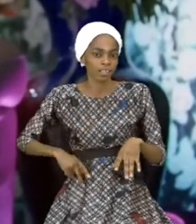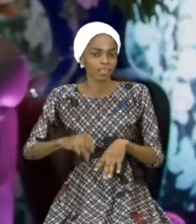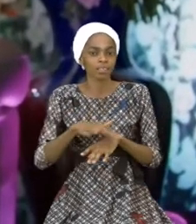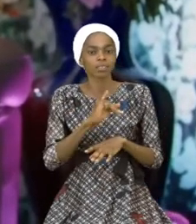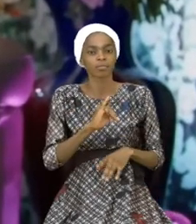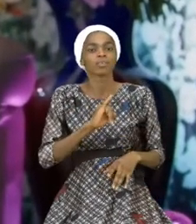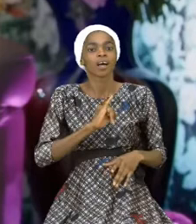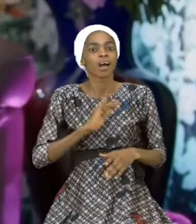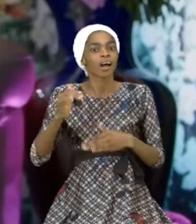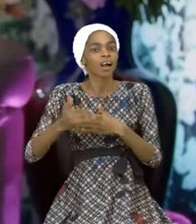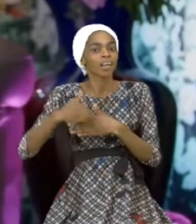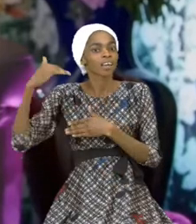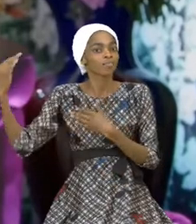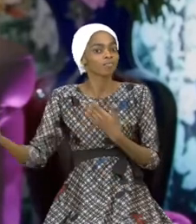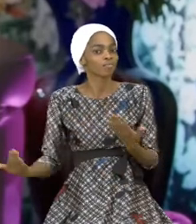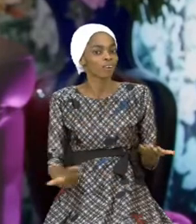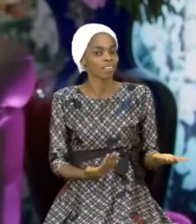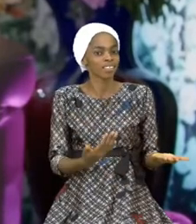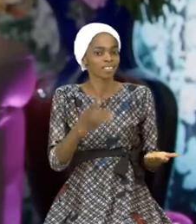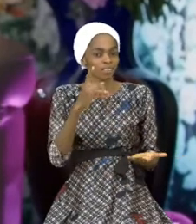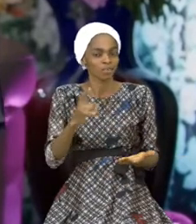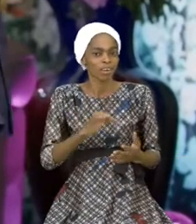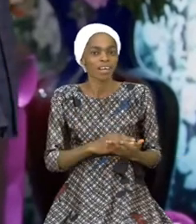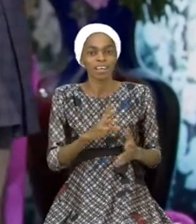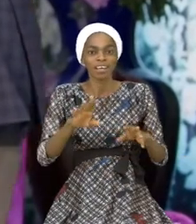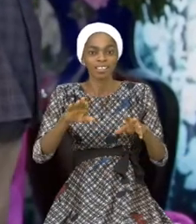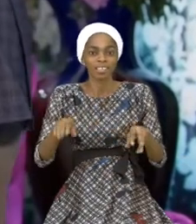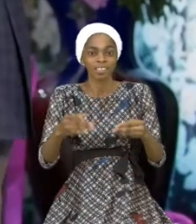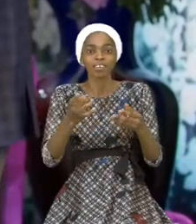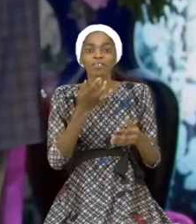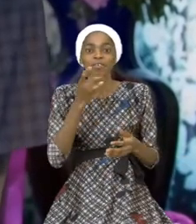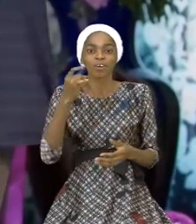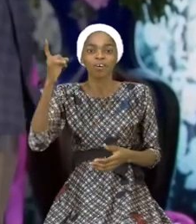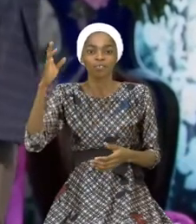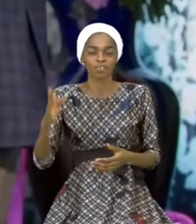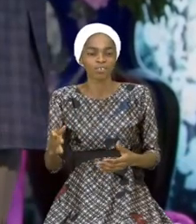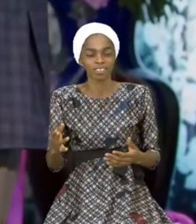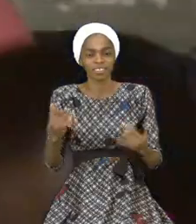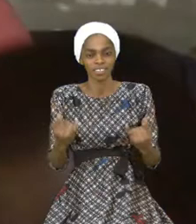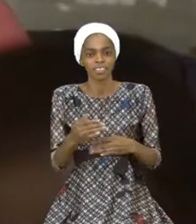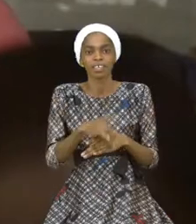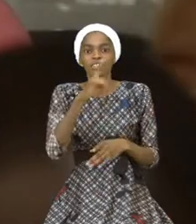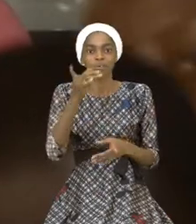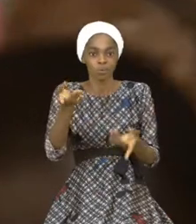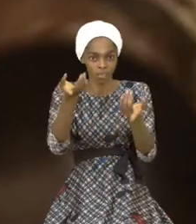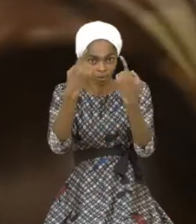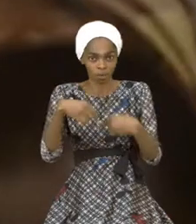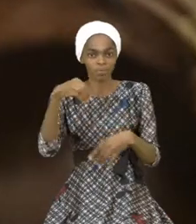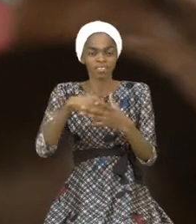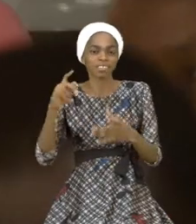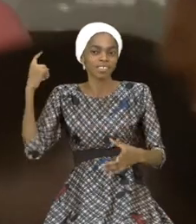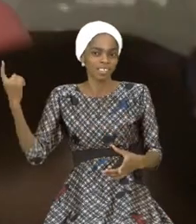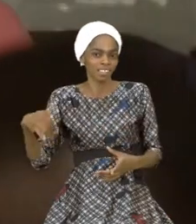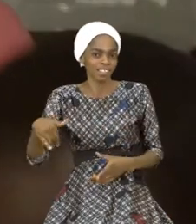extend the favor of God to you tonight. You will come into the eternal kingdom.